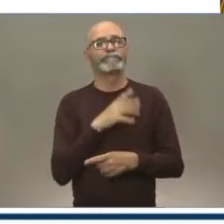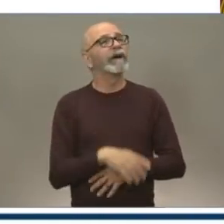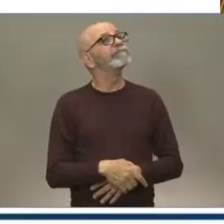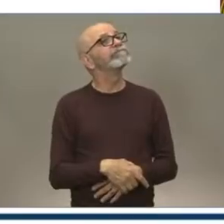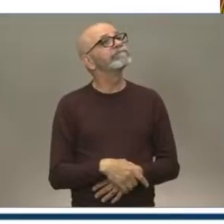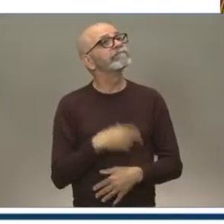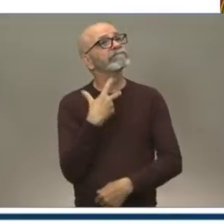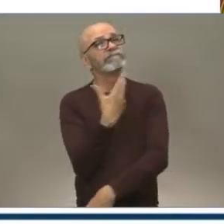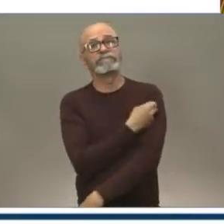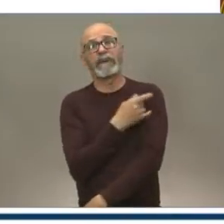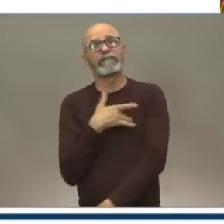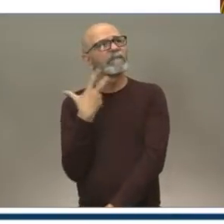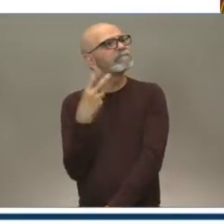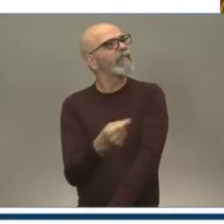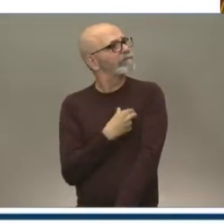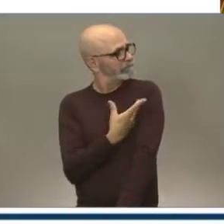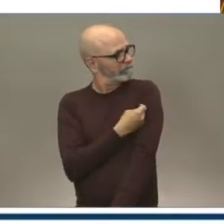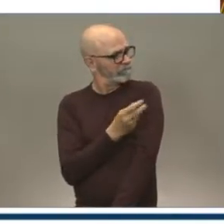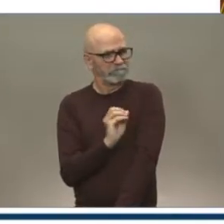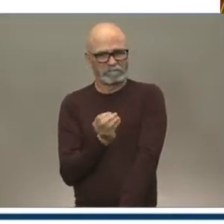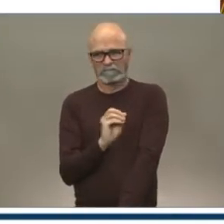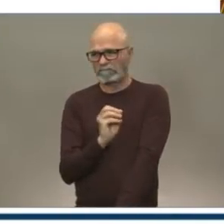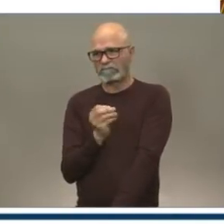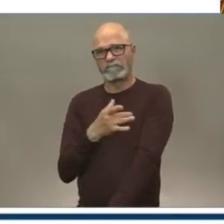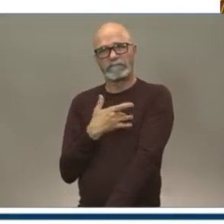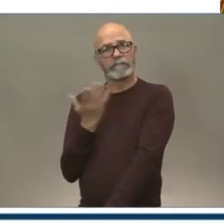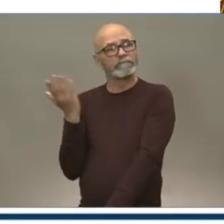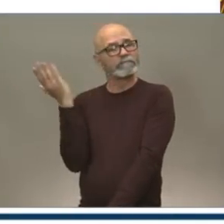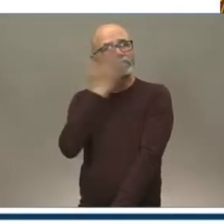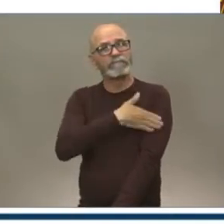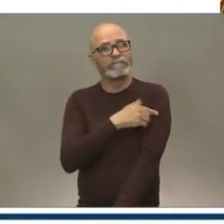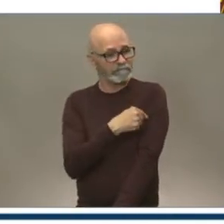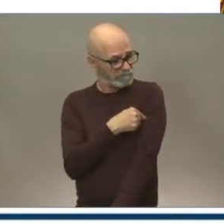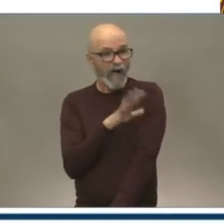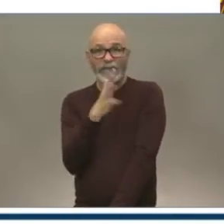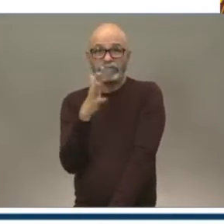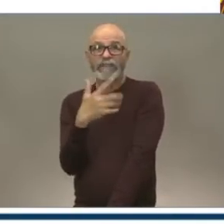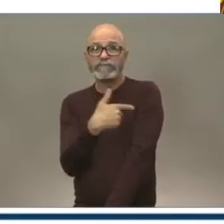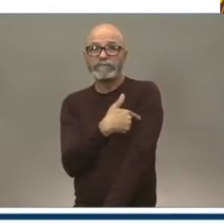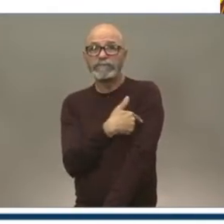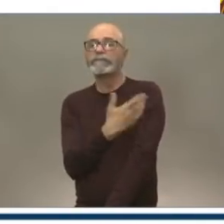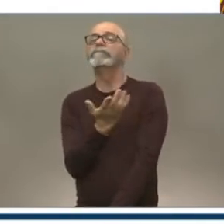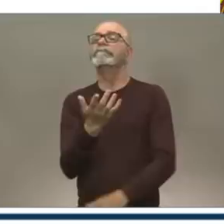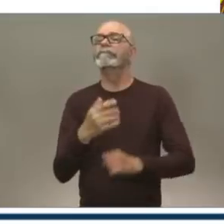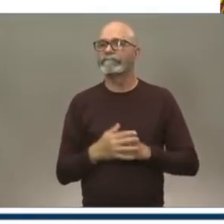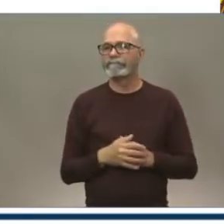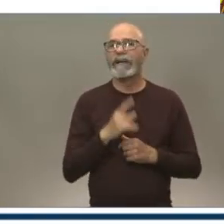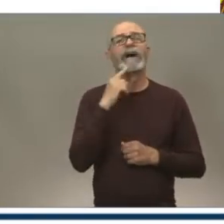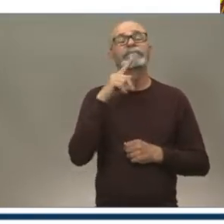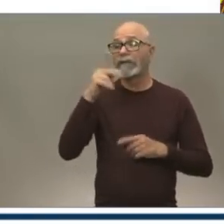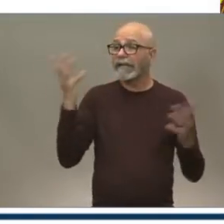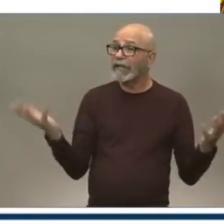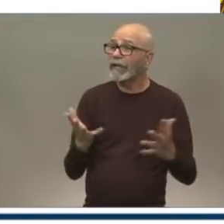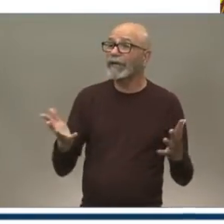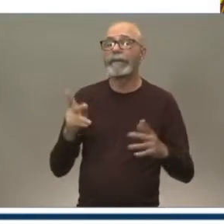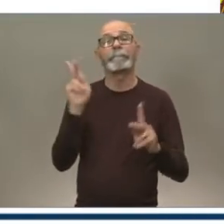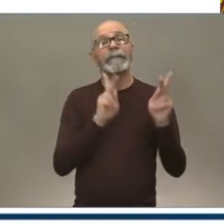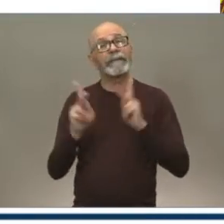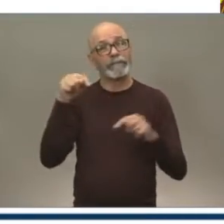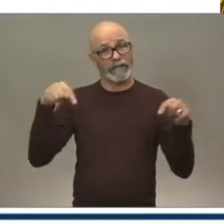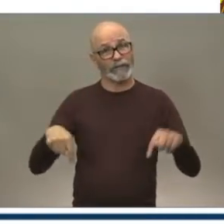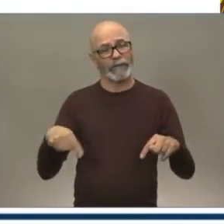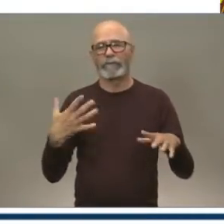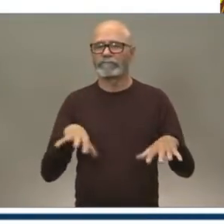very positive experience for her. These Nova Scotians are doing extraordinary work. This is monumental for our history